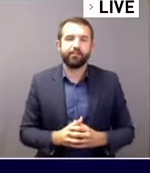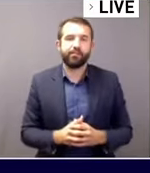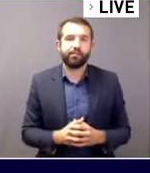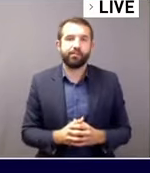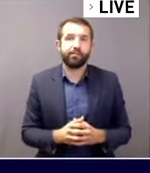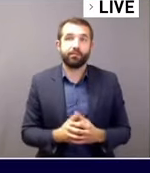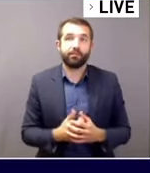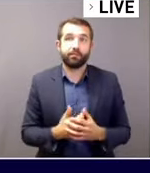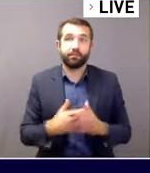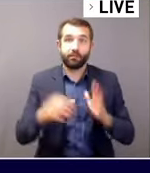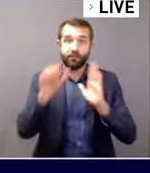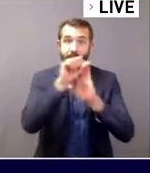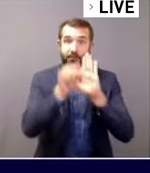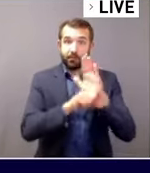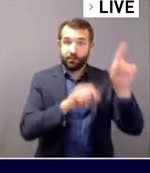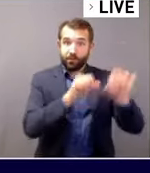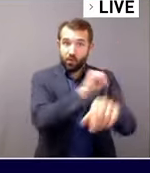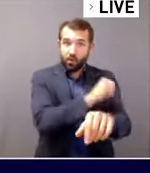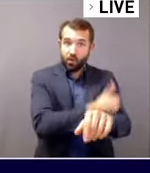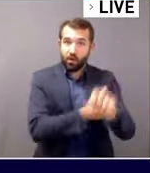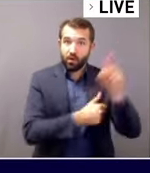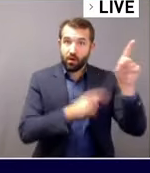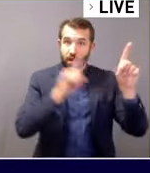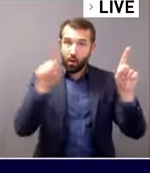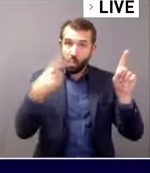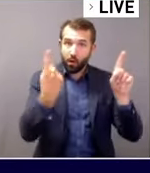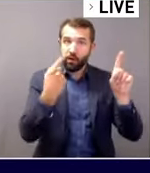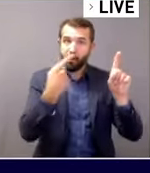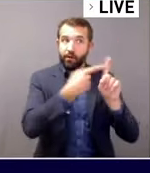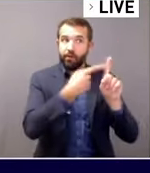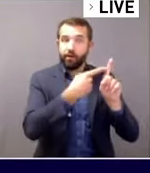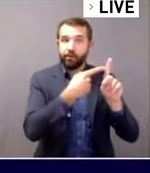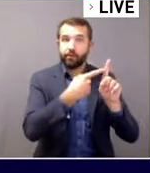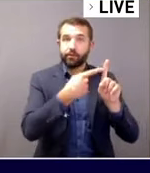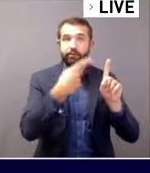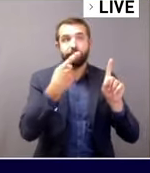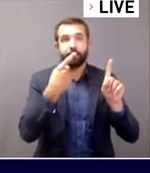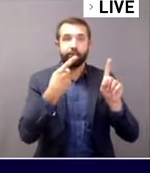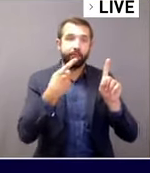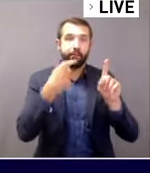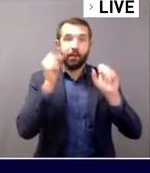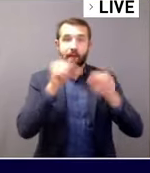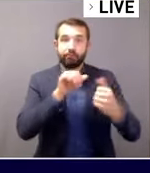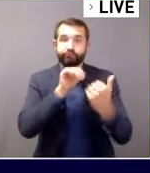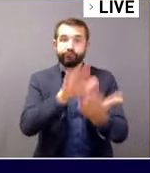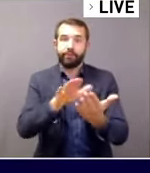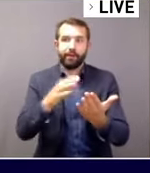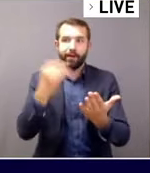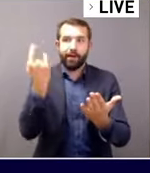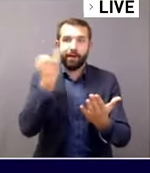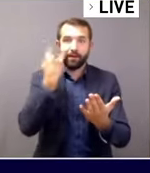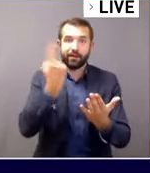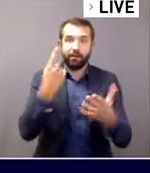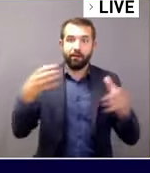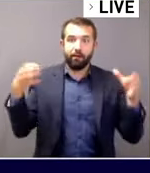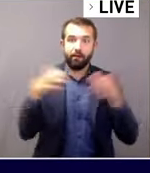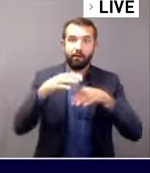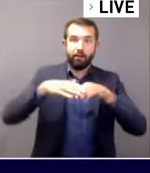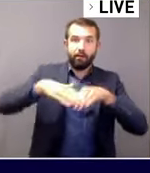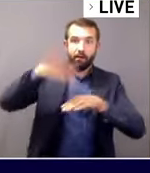when a gathering has exceeded the recommended number of people for that space, or